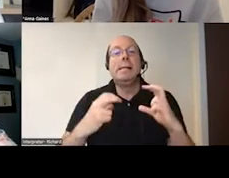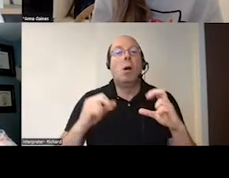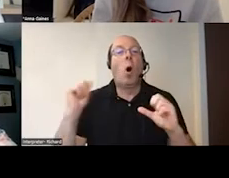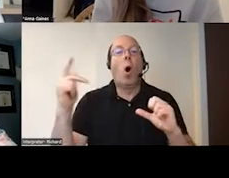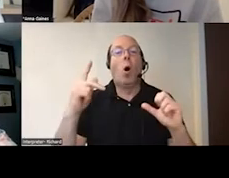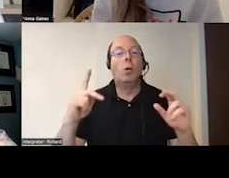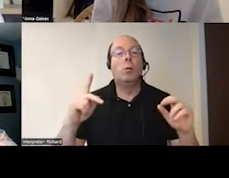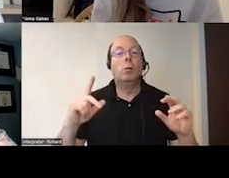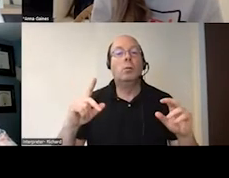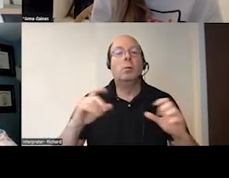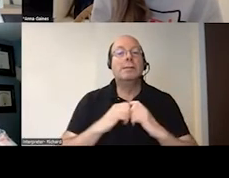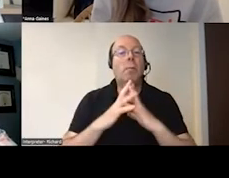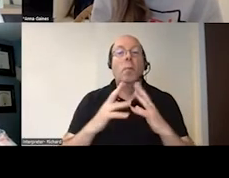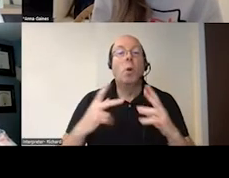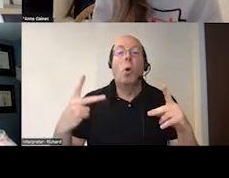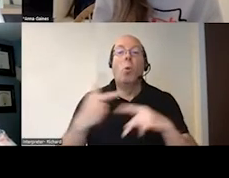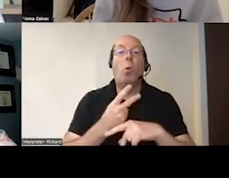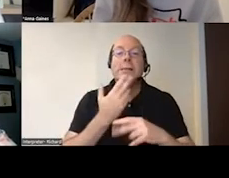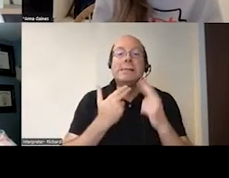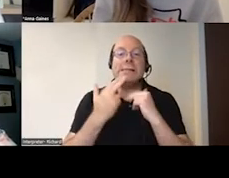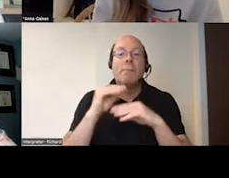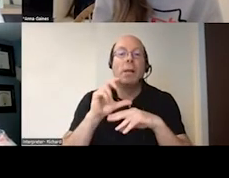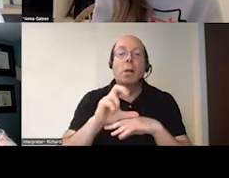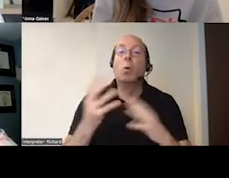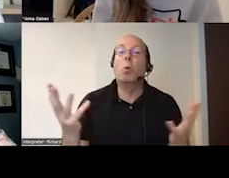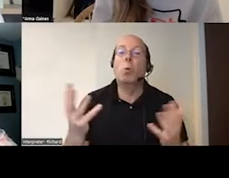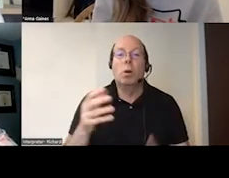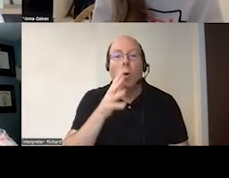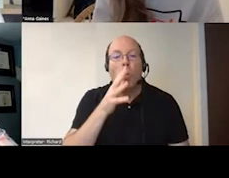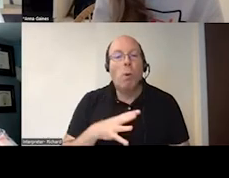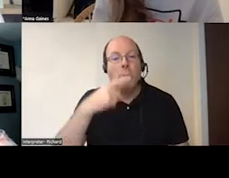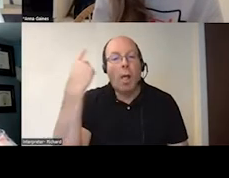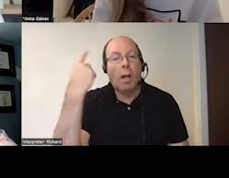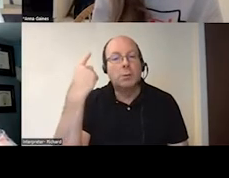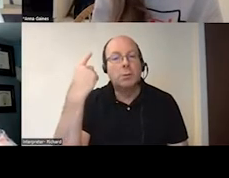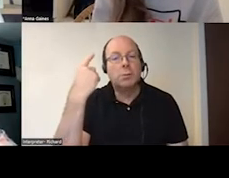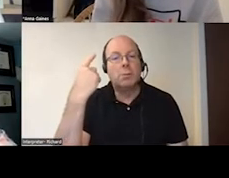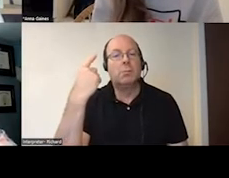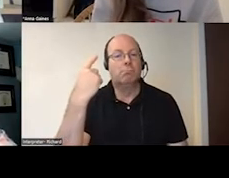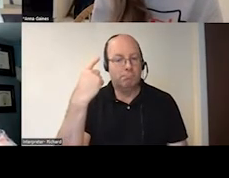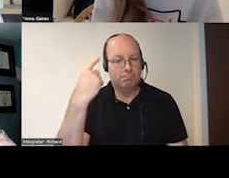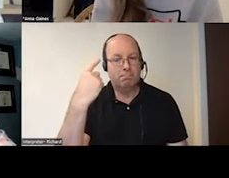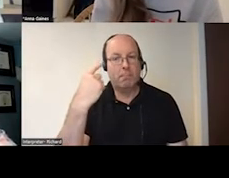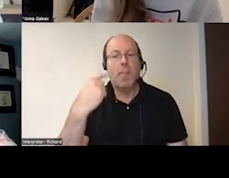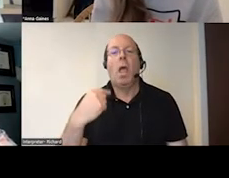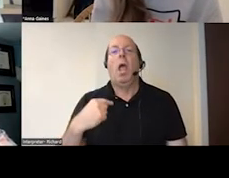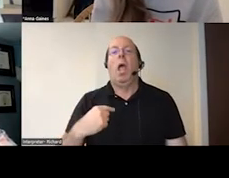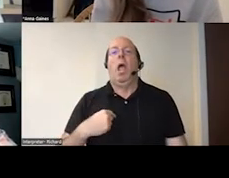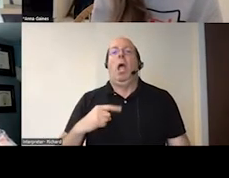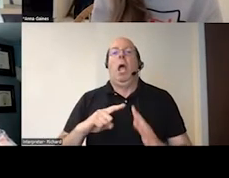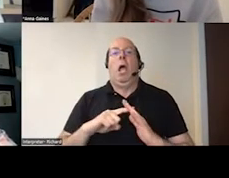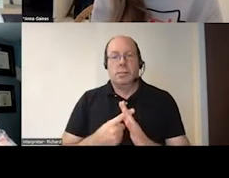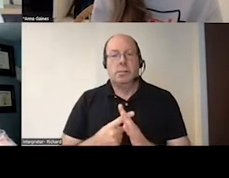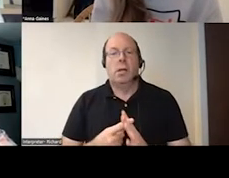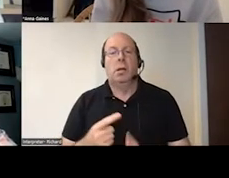all of the startups in the world. And so I think that I went into this process just knowing